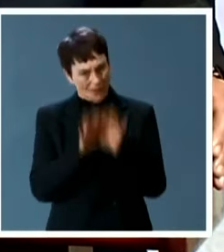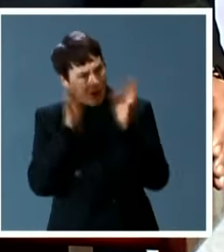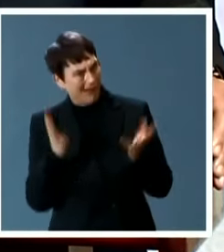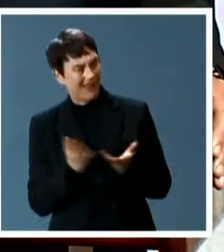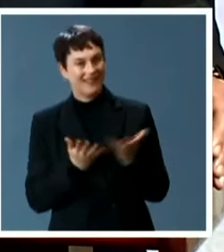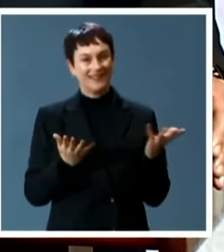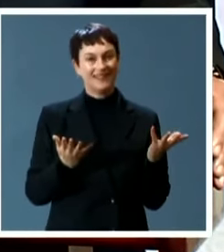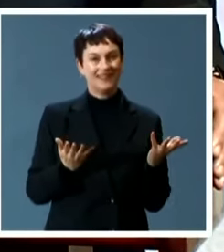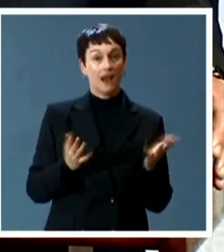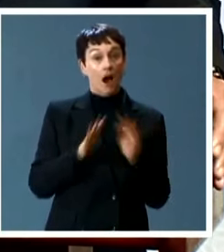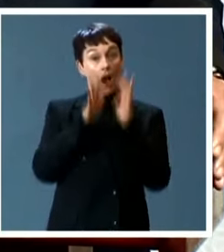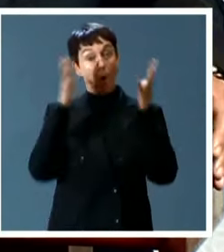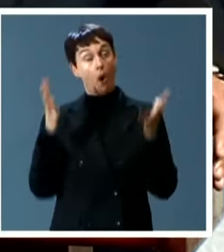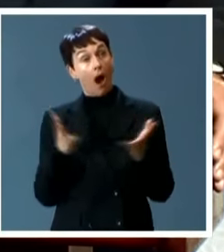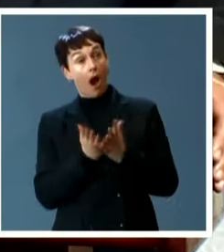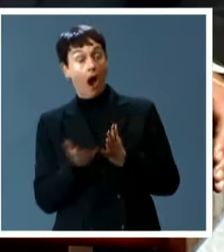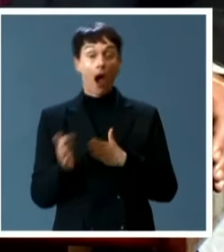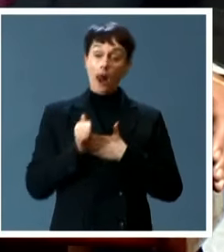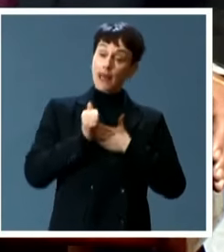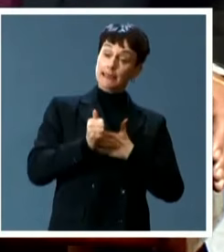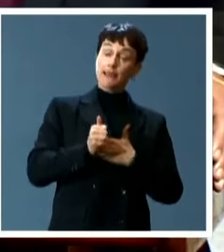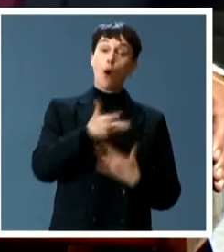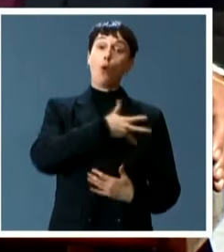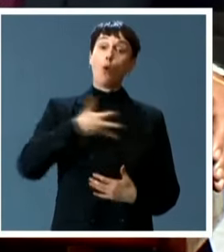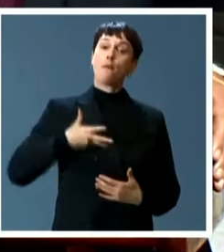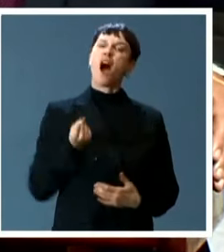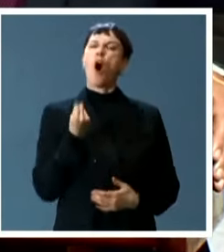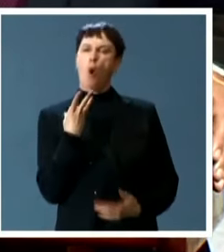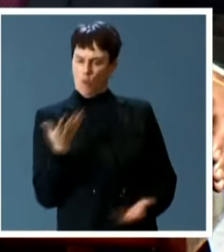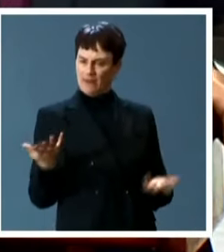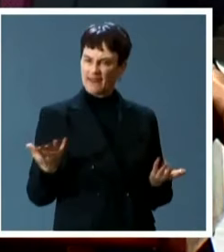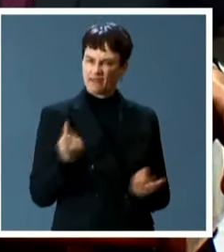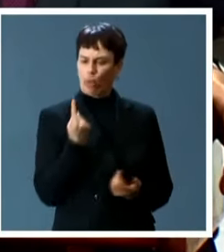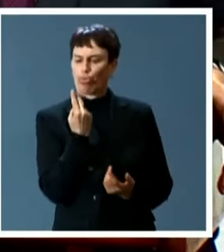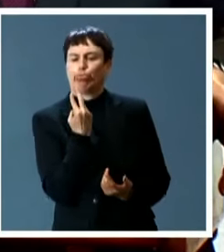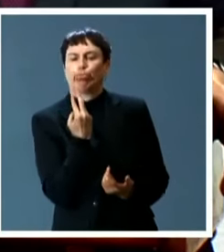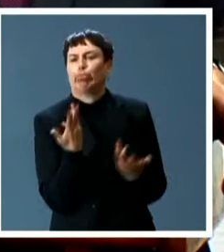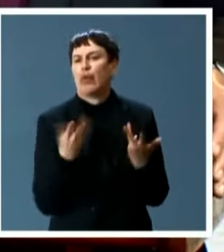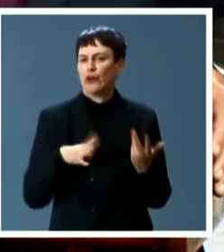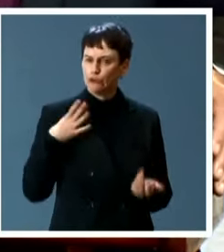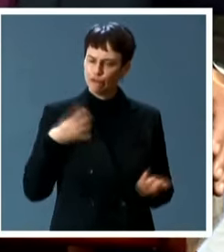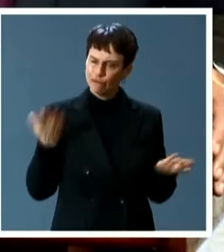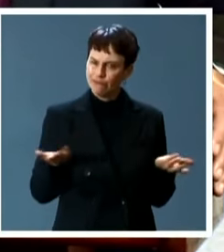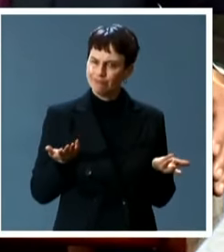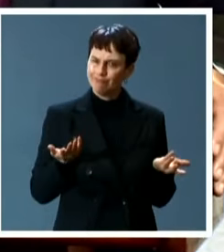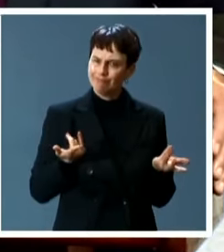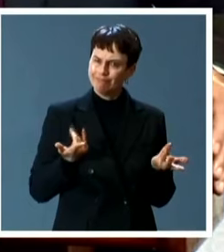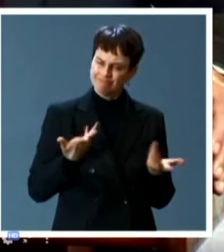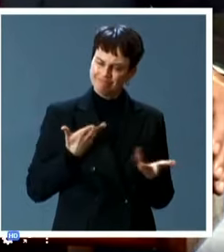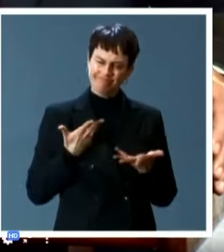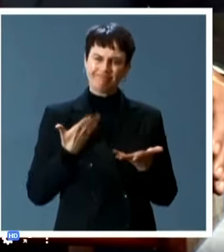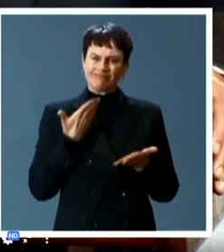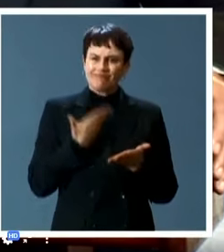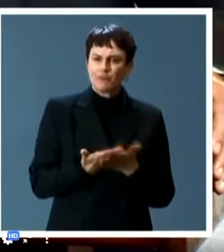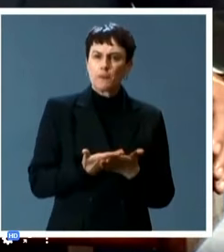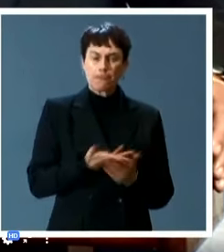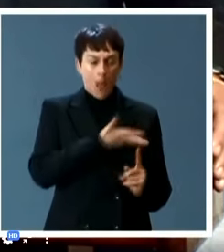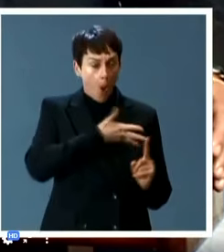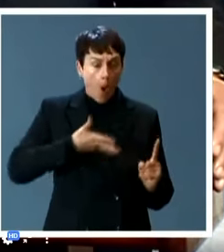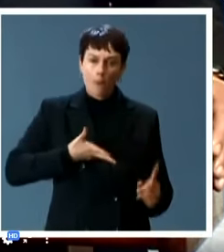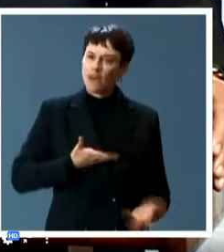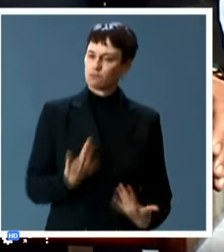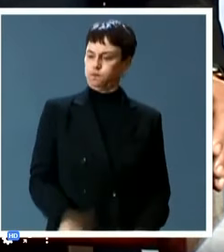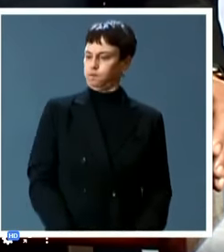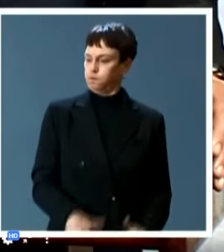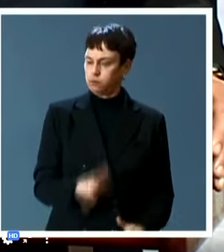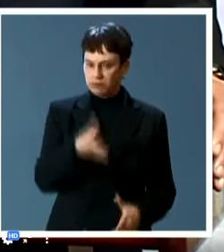woman. Gender inequality harms everyone because it prevents us from benefiting from the intelligence and experience of all of